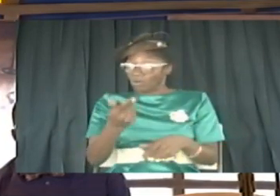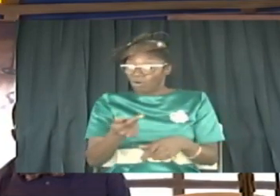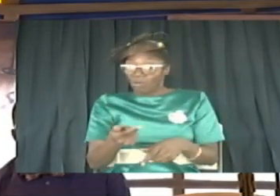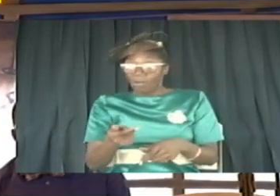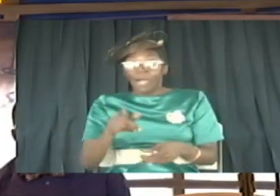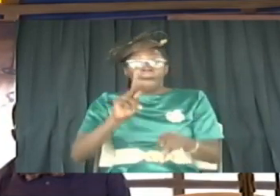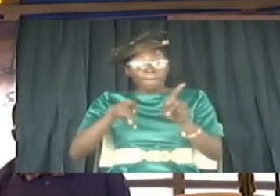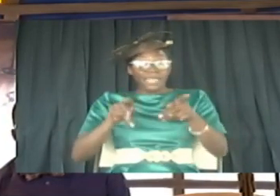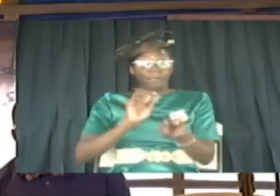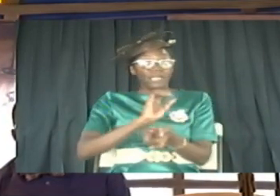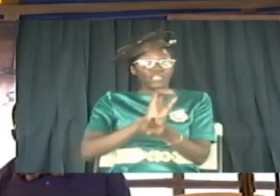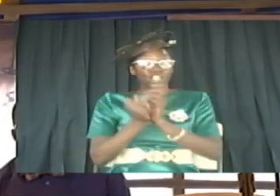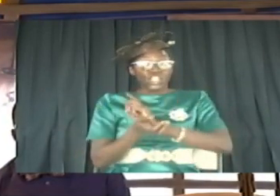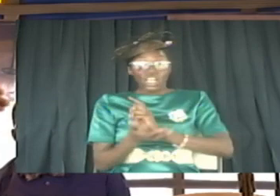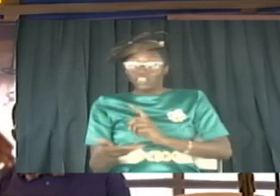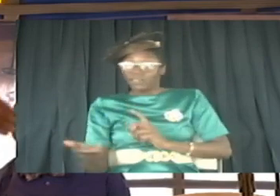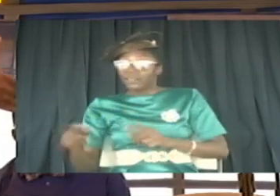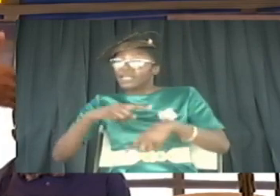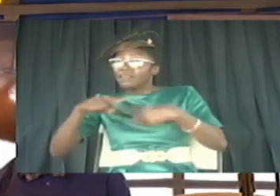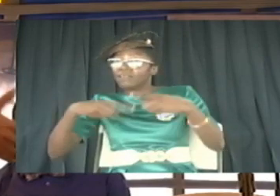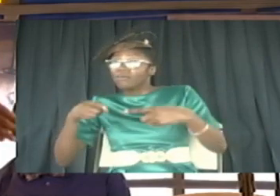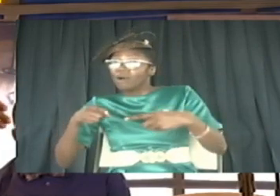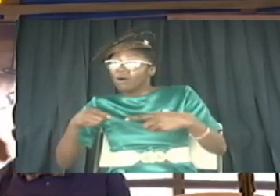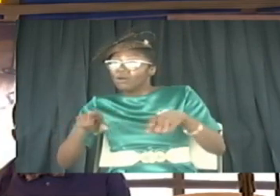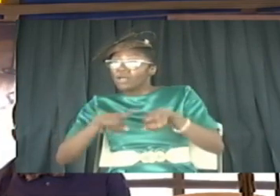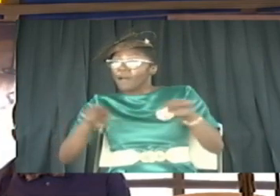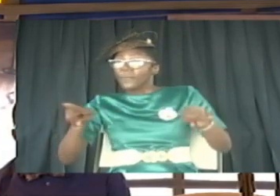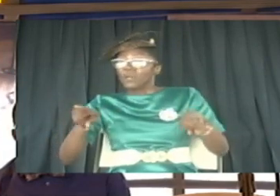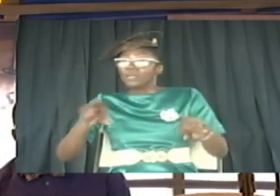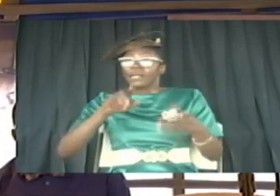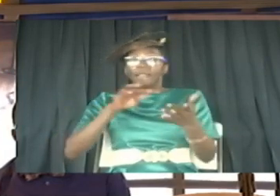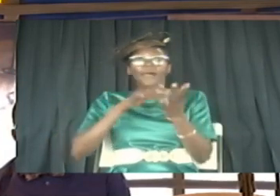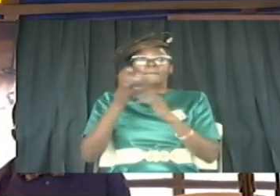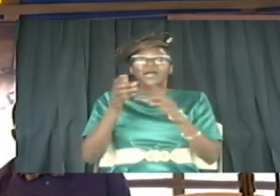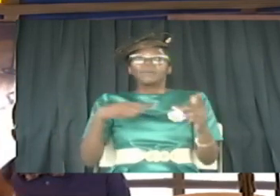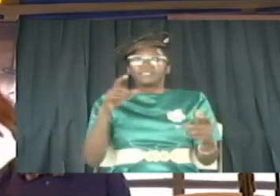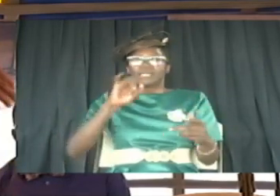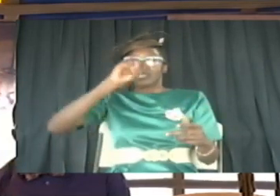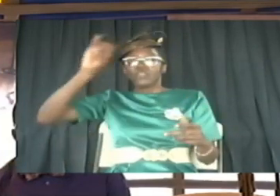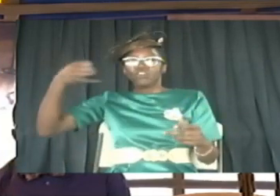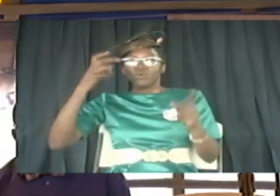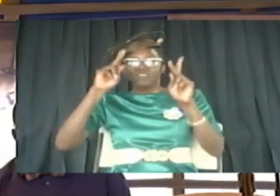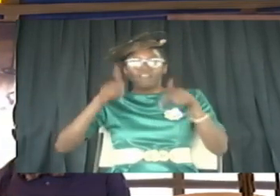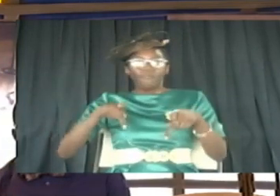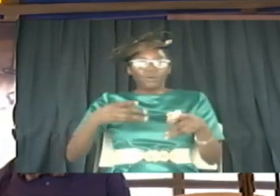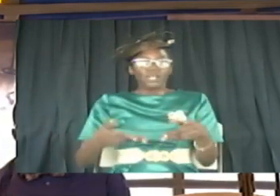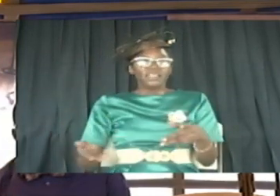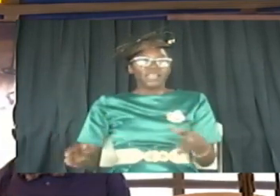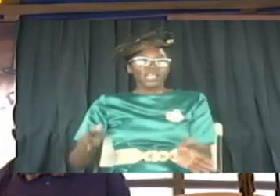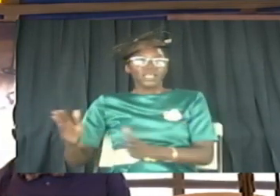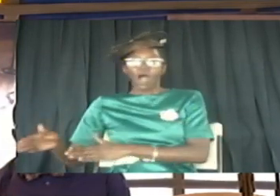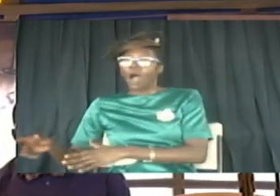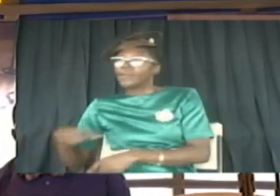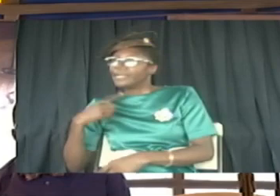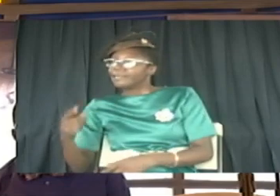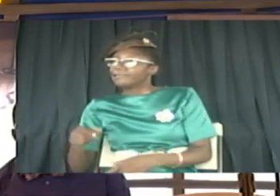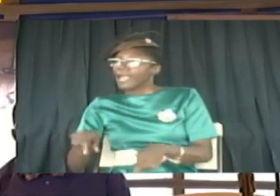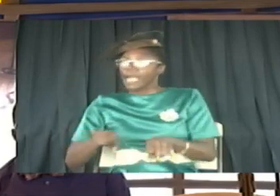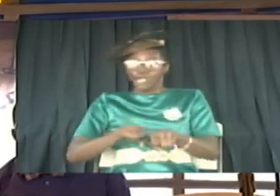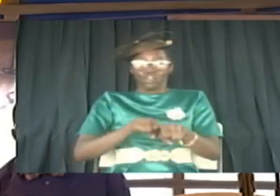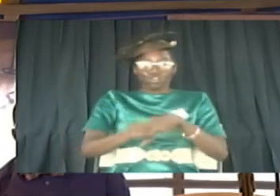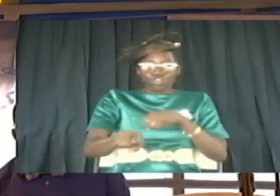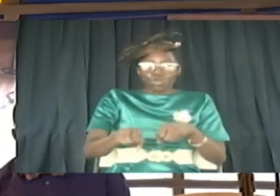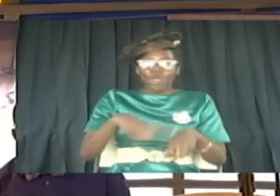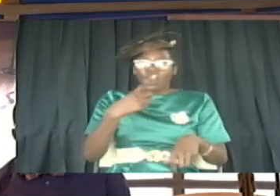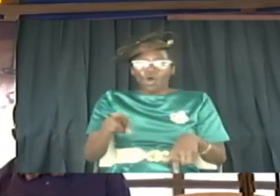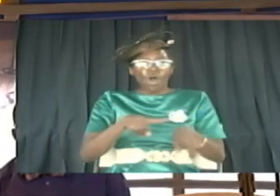the Bible said Joseph put the thing in order and says so it must go. But when it comes to God,